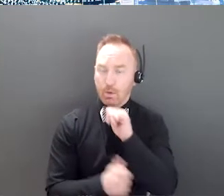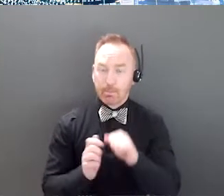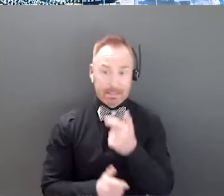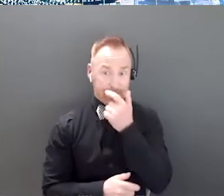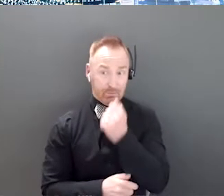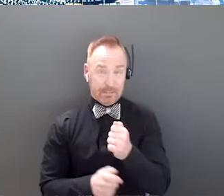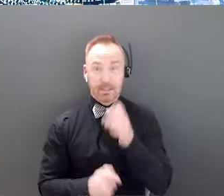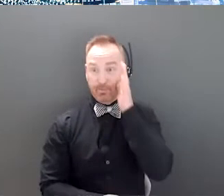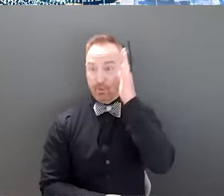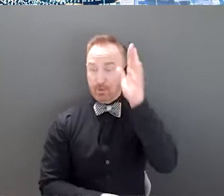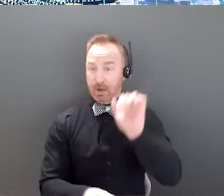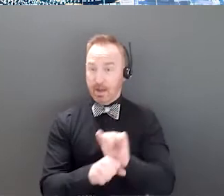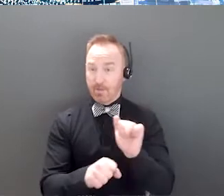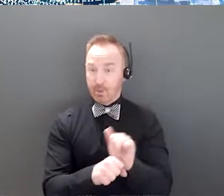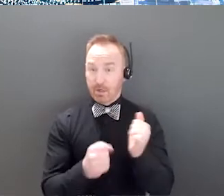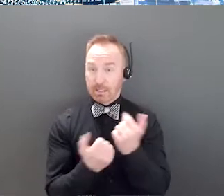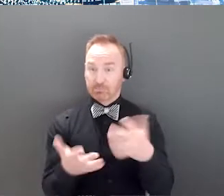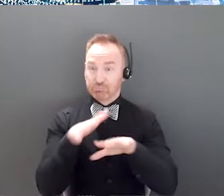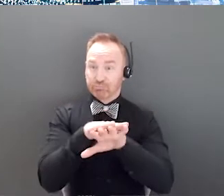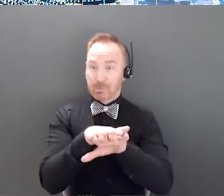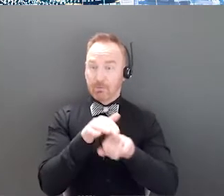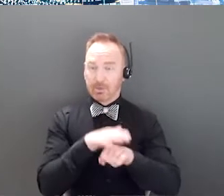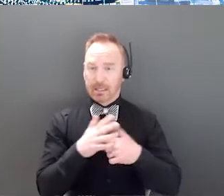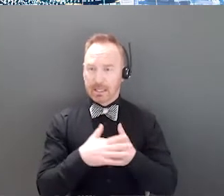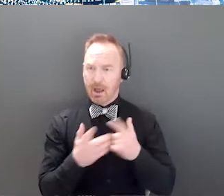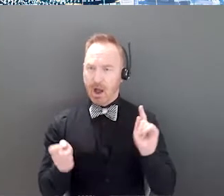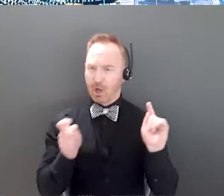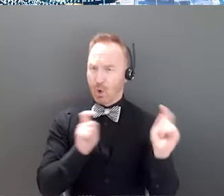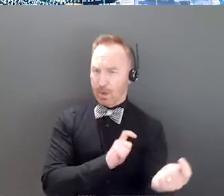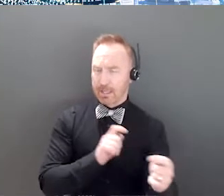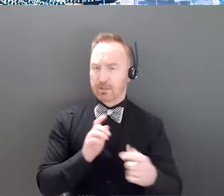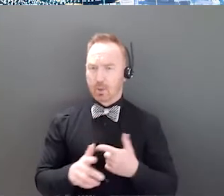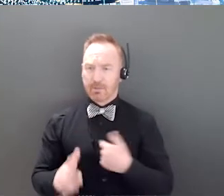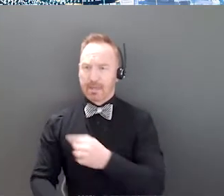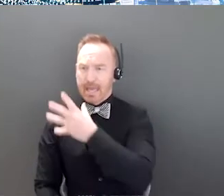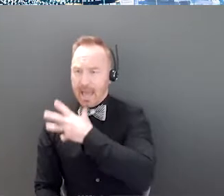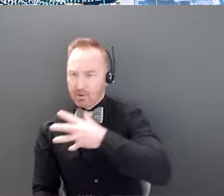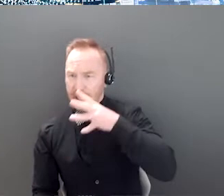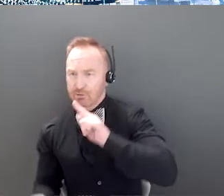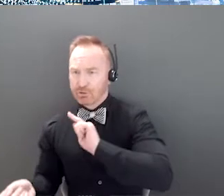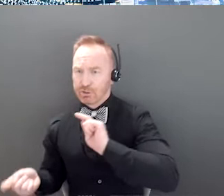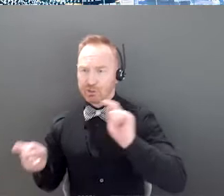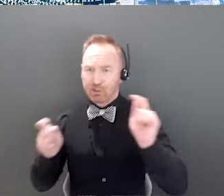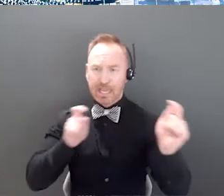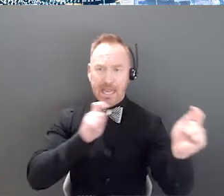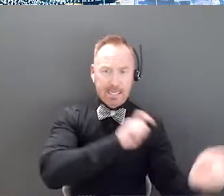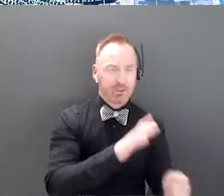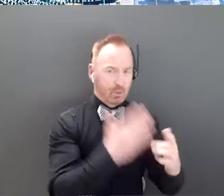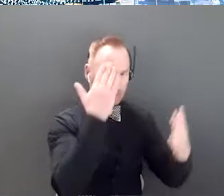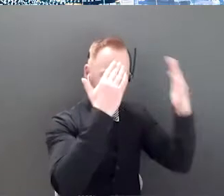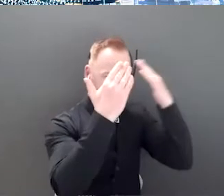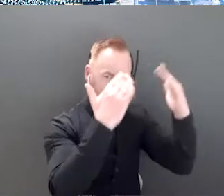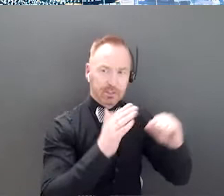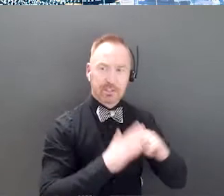is superimposed on top of ongoing industrial shifts, like the move from agricultural to knowledge-based industries, the